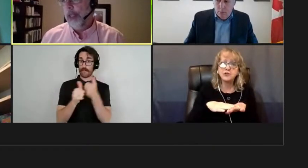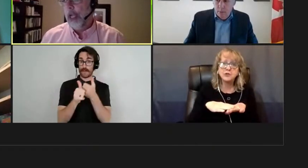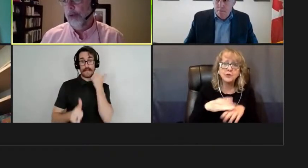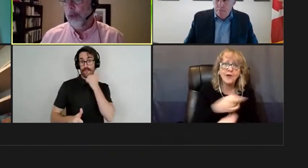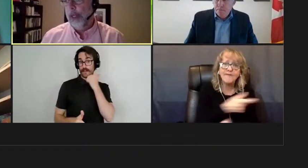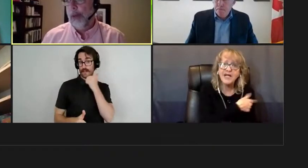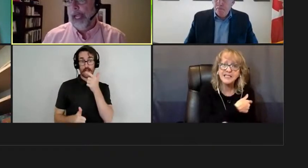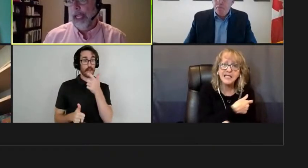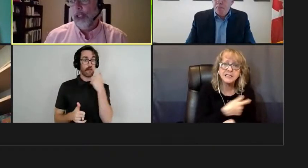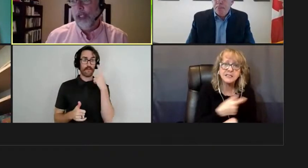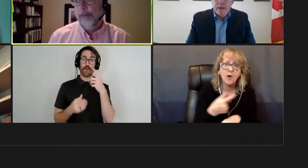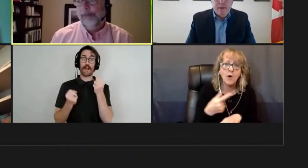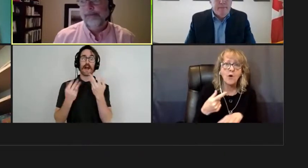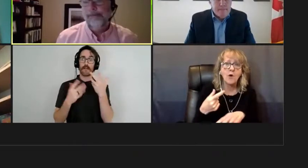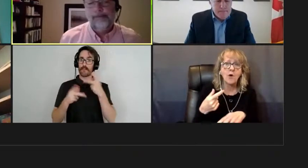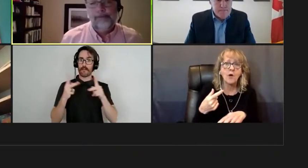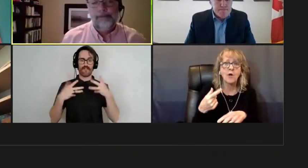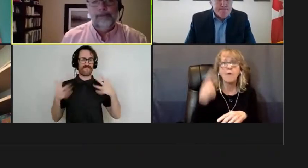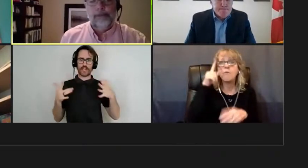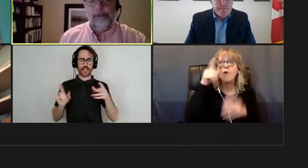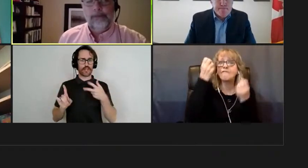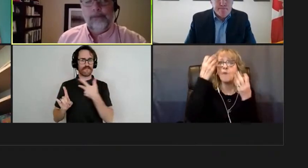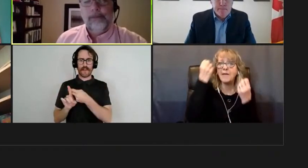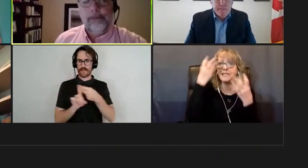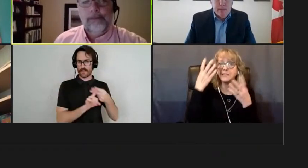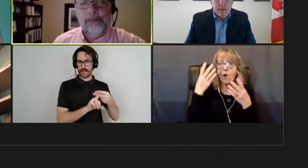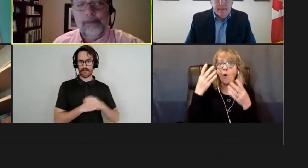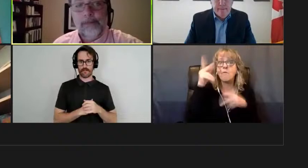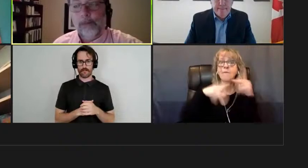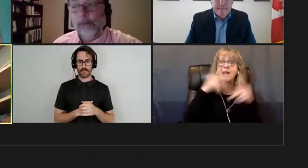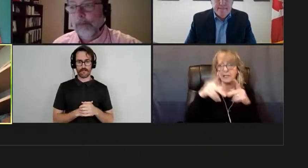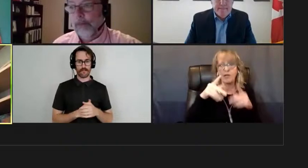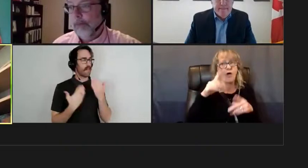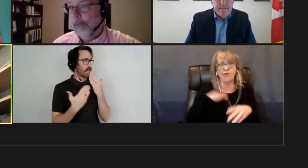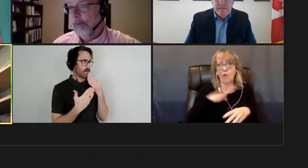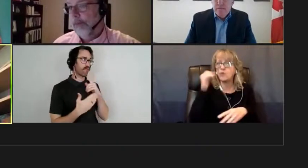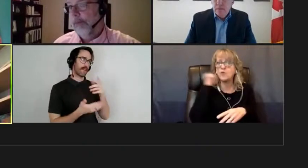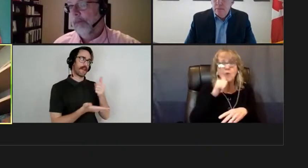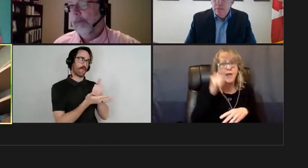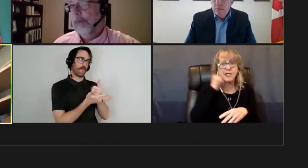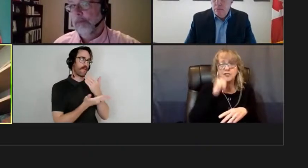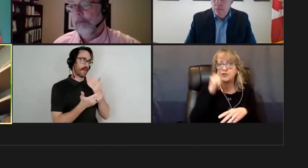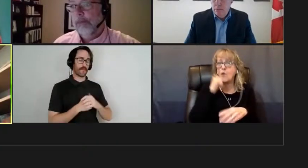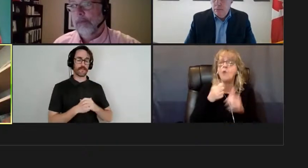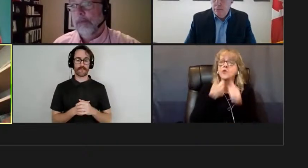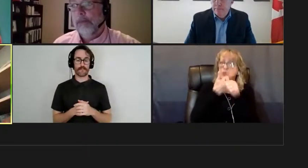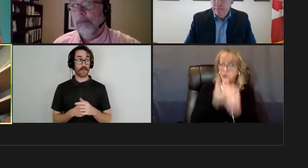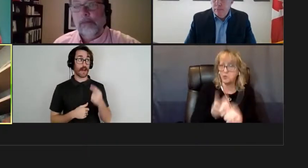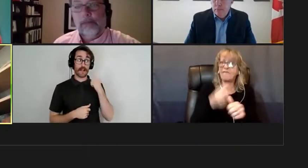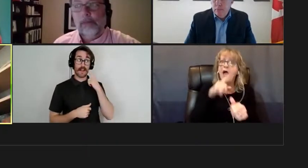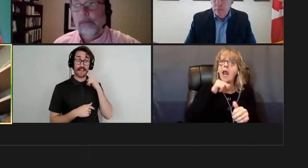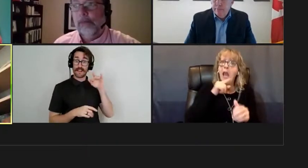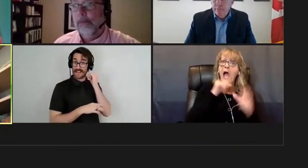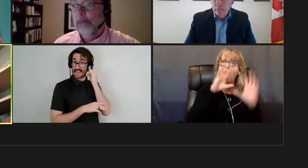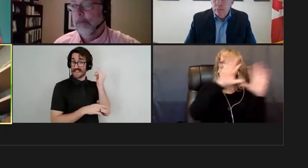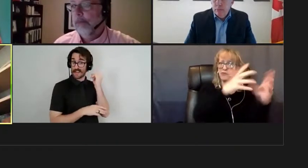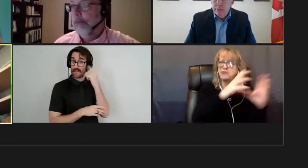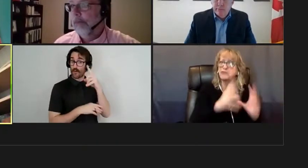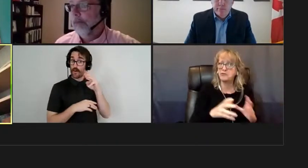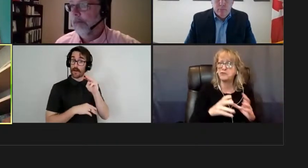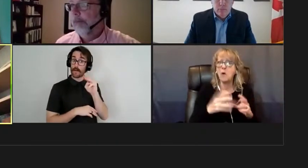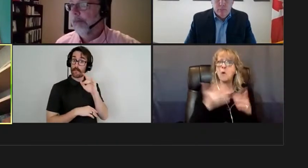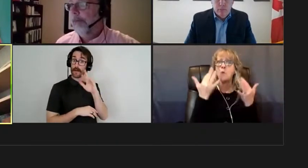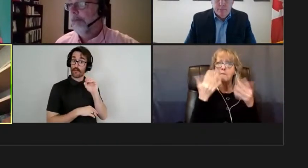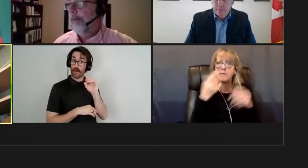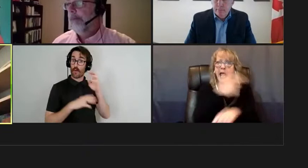showing the coverage rates by age. That's very helpful. And I love the ideas of the micro pop-ups. And I've